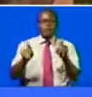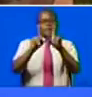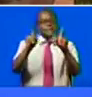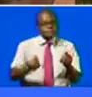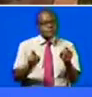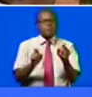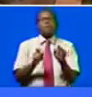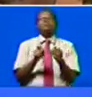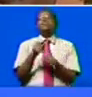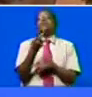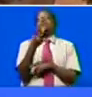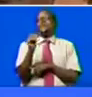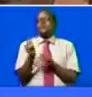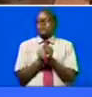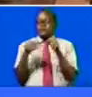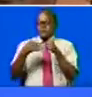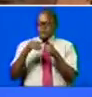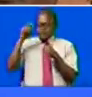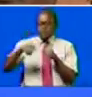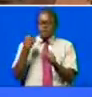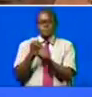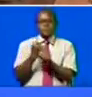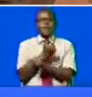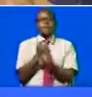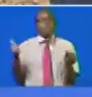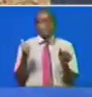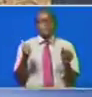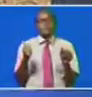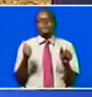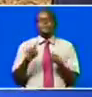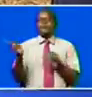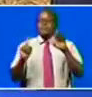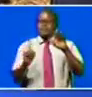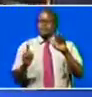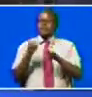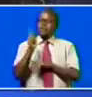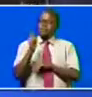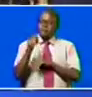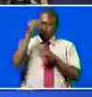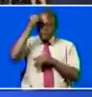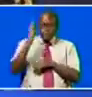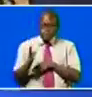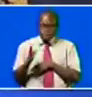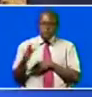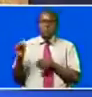examinations this year meets the expectations of the Kenyan people. The ministry has warned that students who